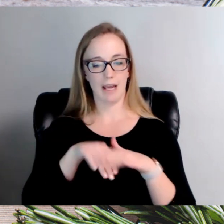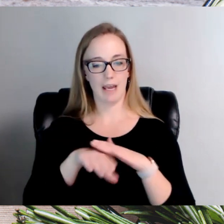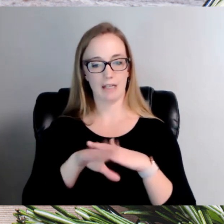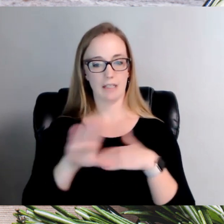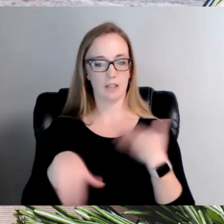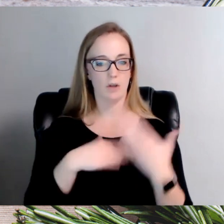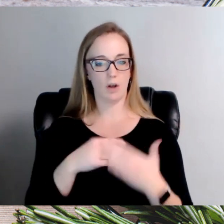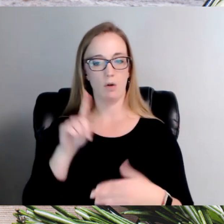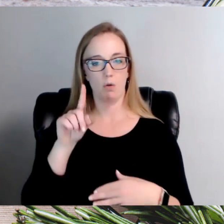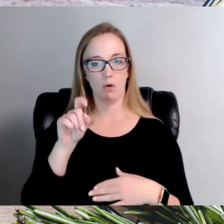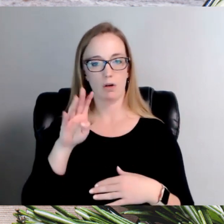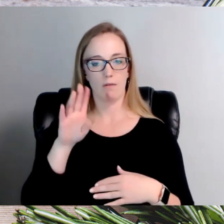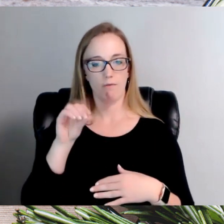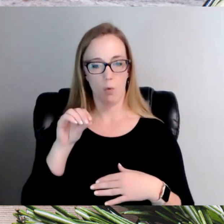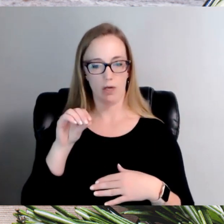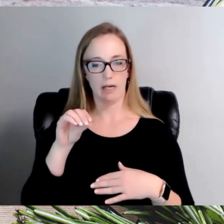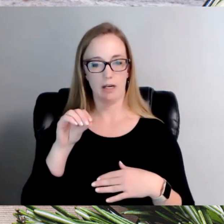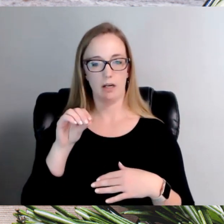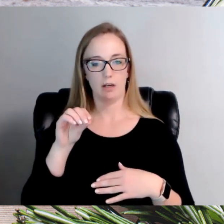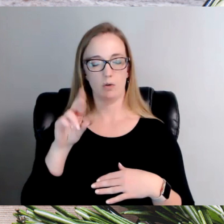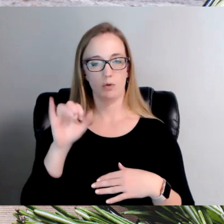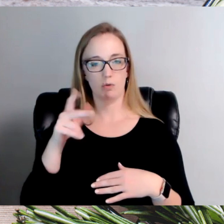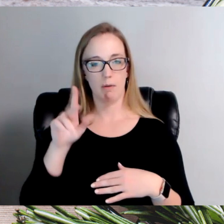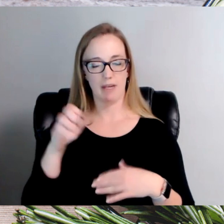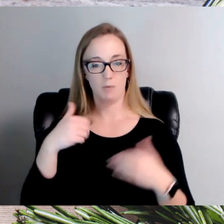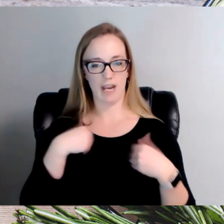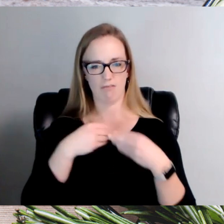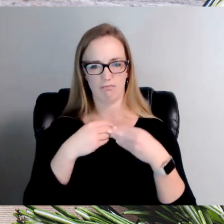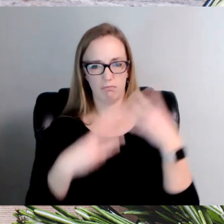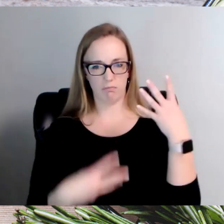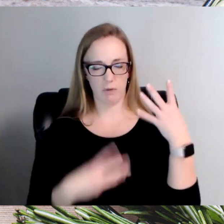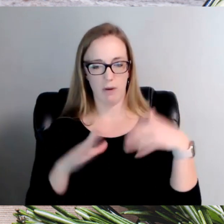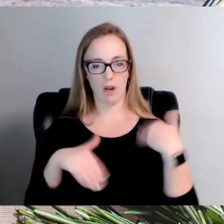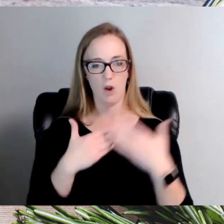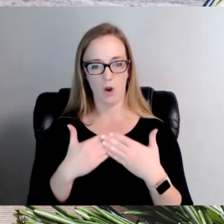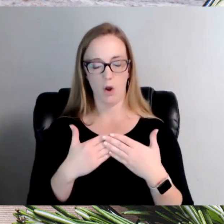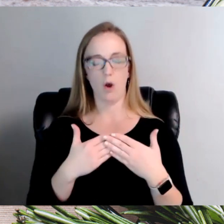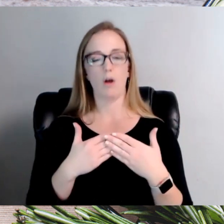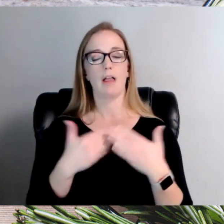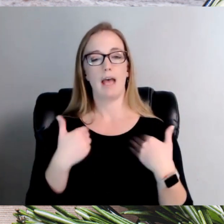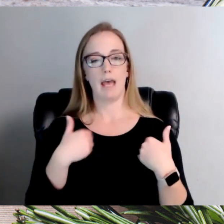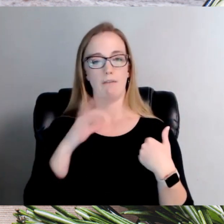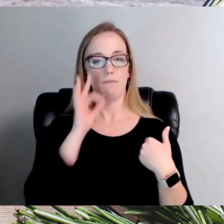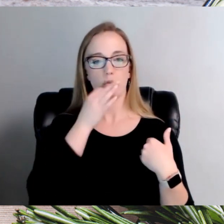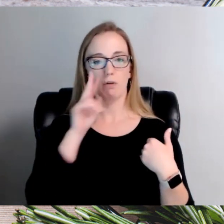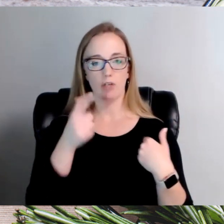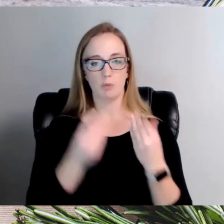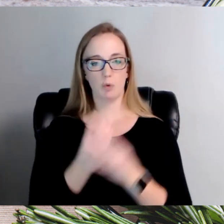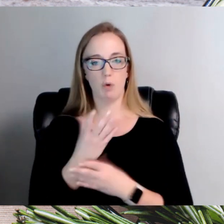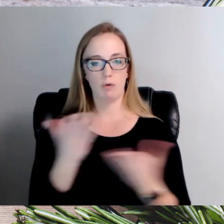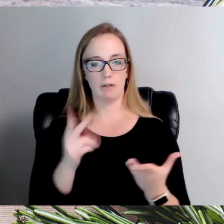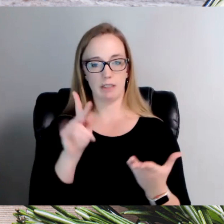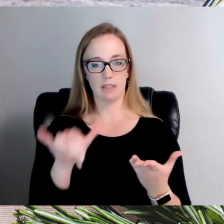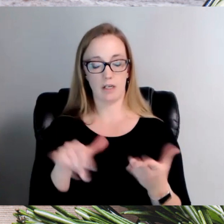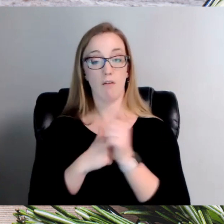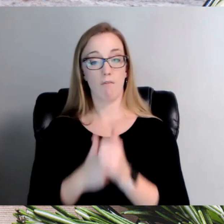I know that I have some Brussels sprouts that need to be used, and so I'm thinking this is exactly what I'm going to do.